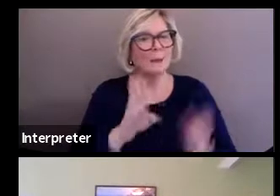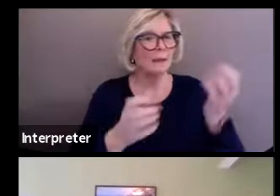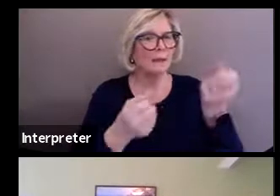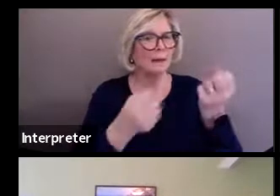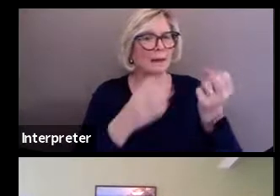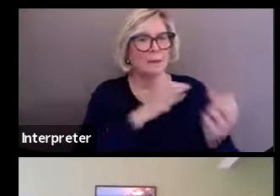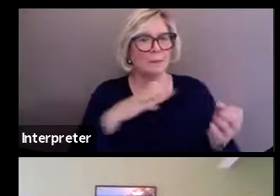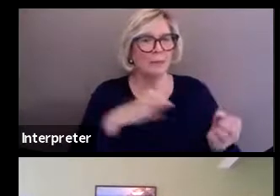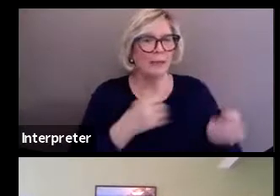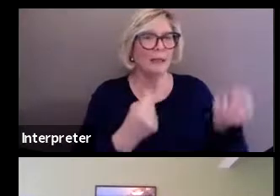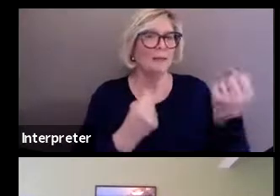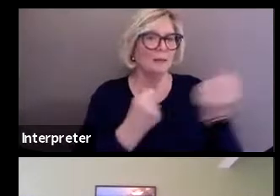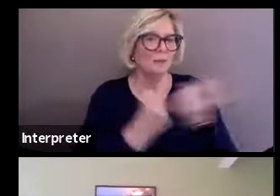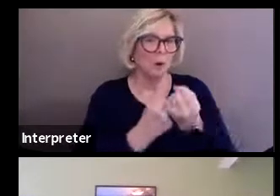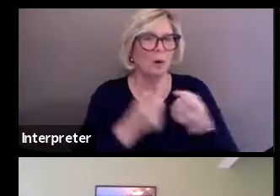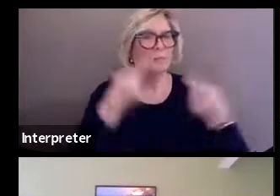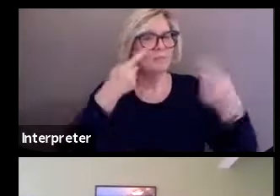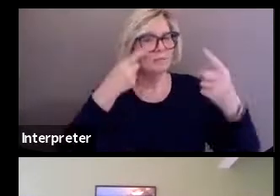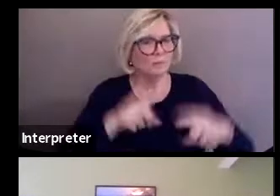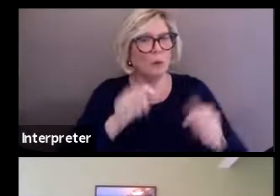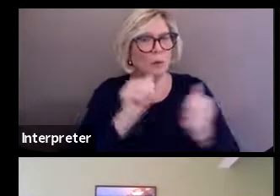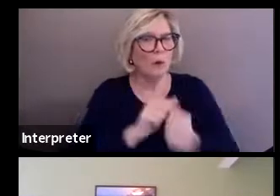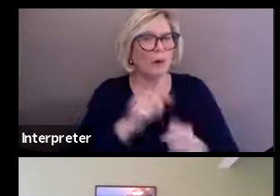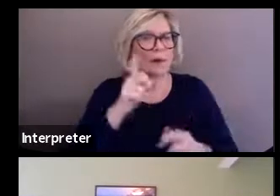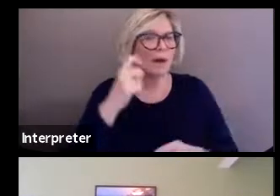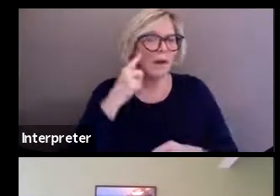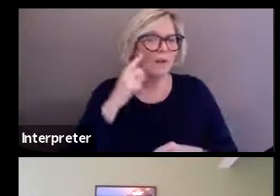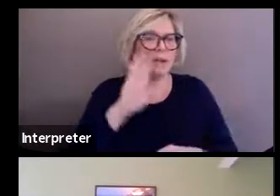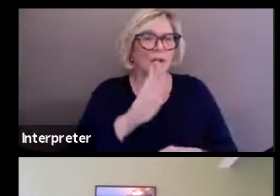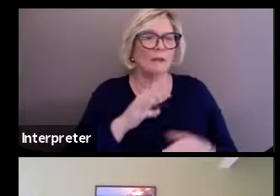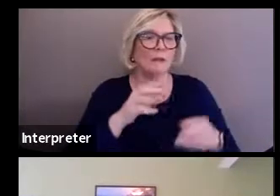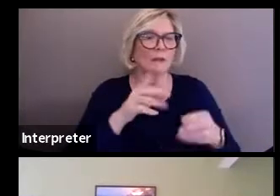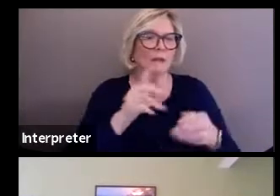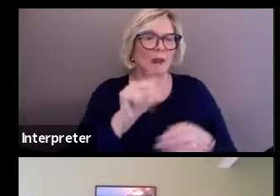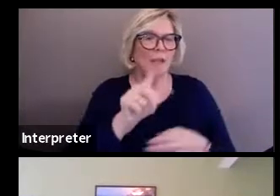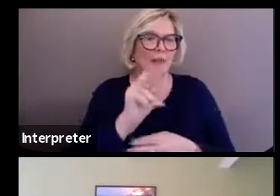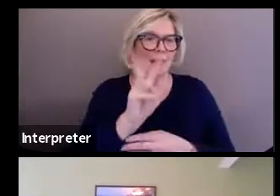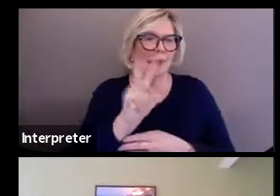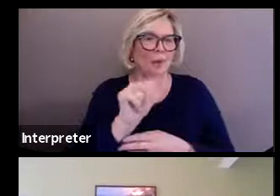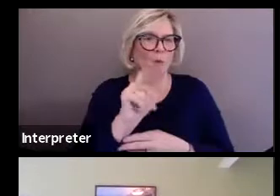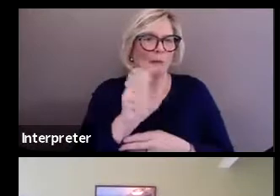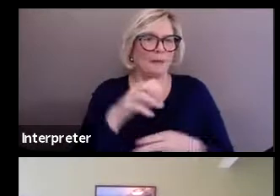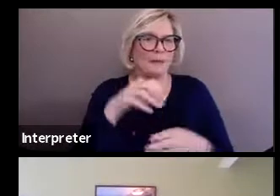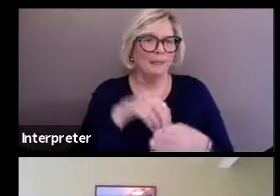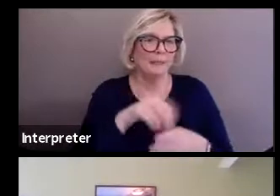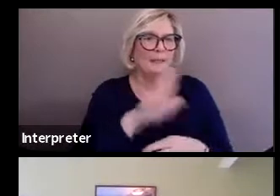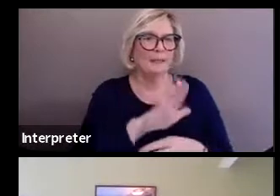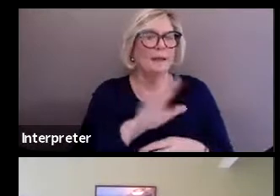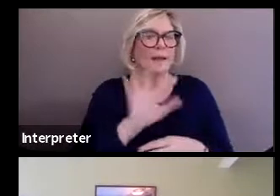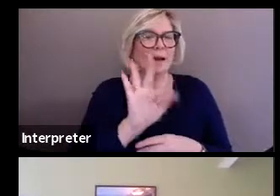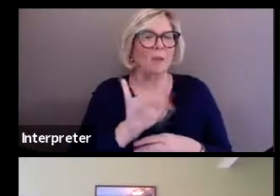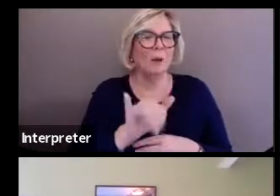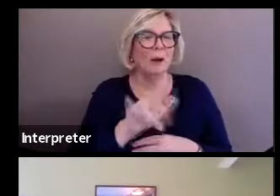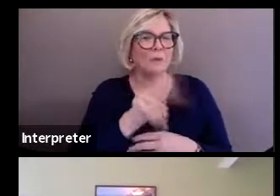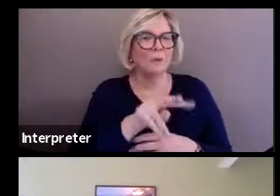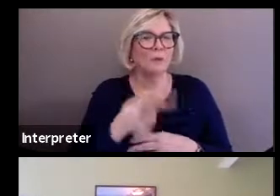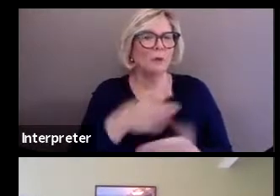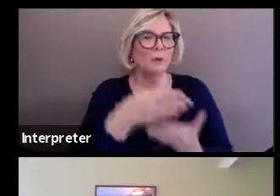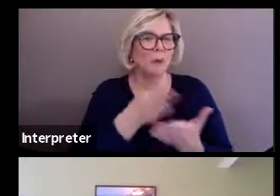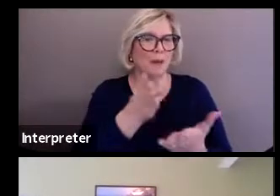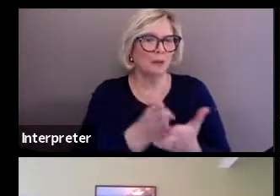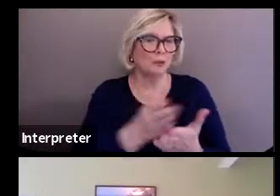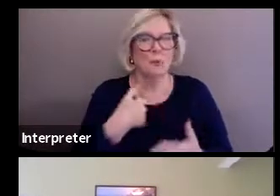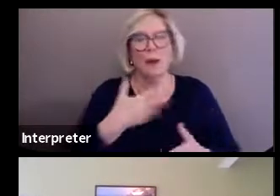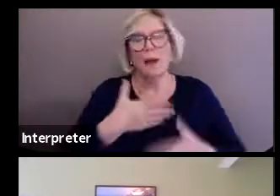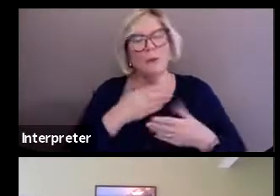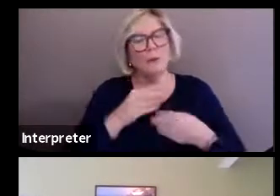in concurring with the governor's allowance for MCCR in his FY22 budget. And we're certainly happy to